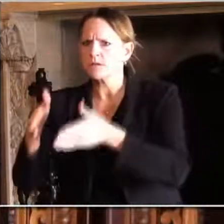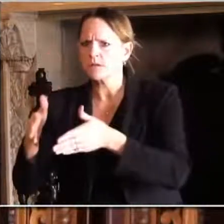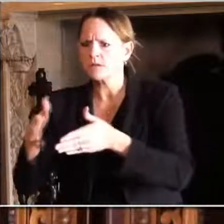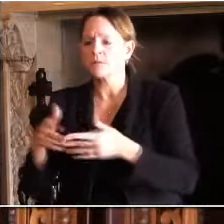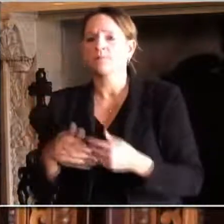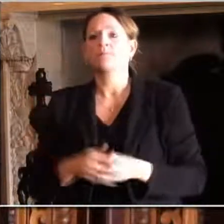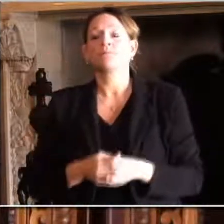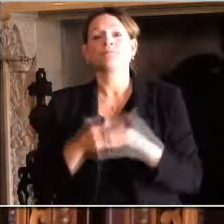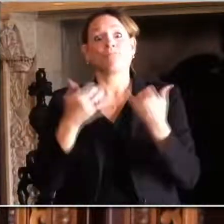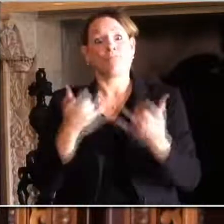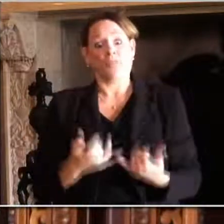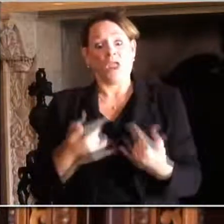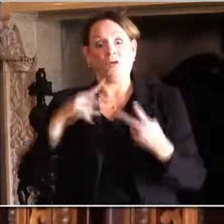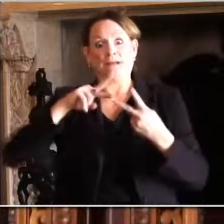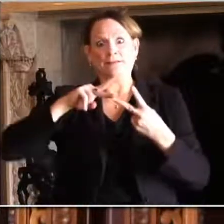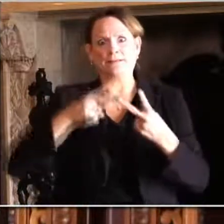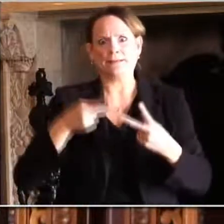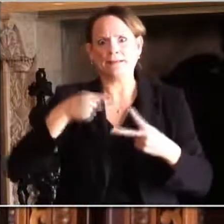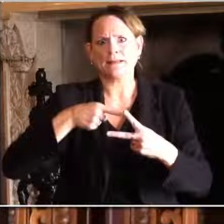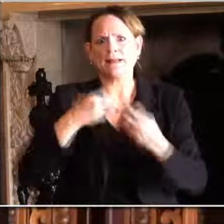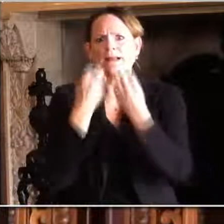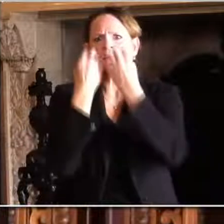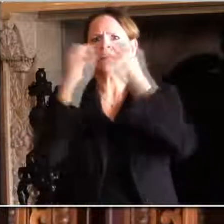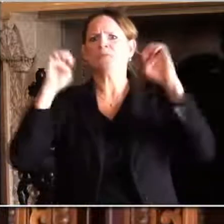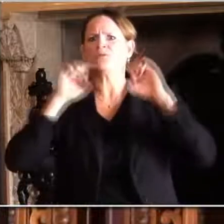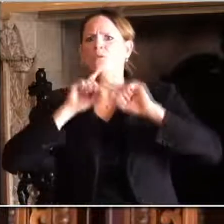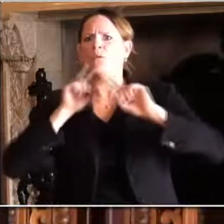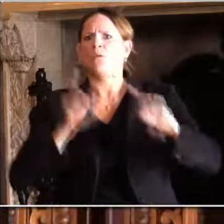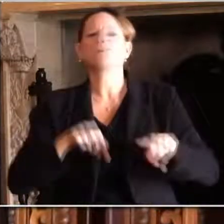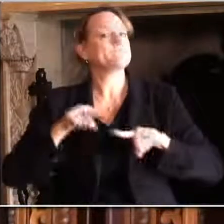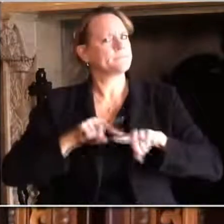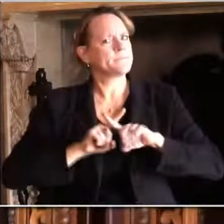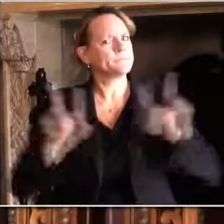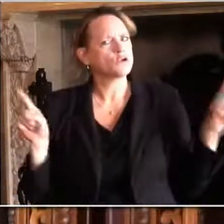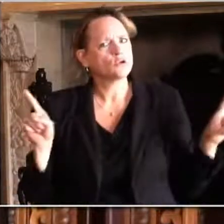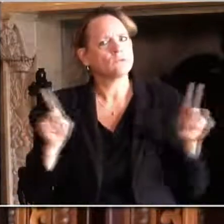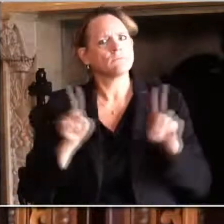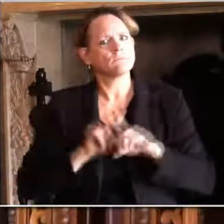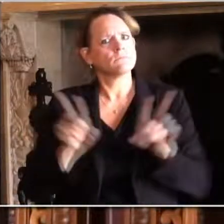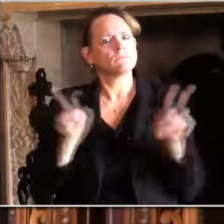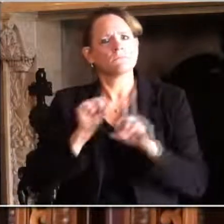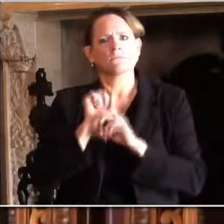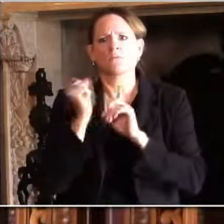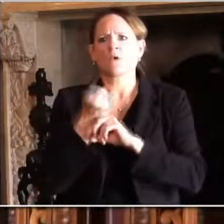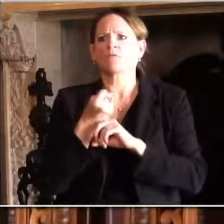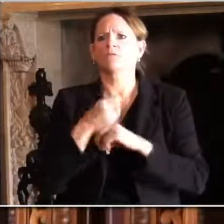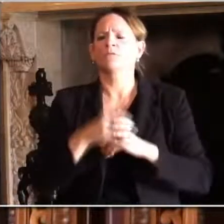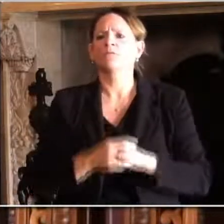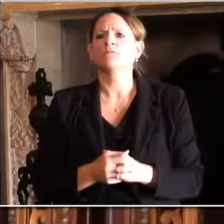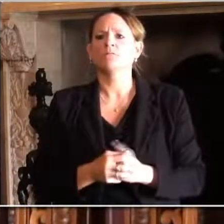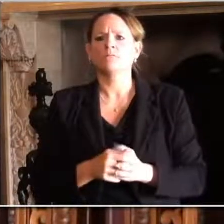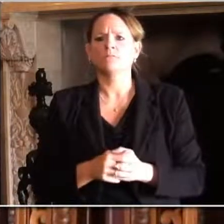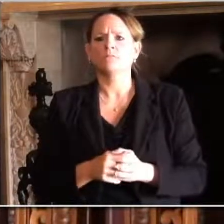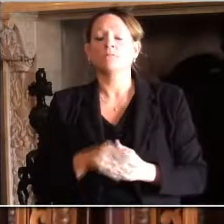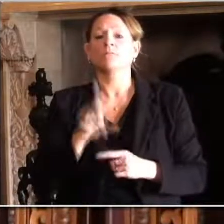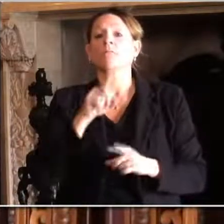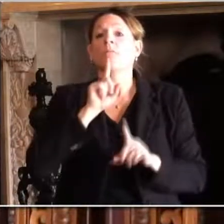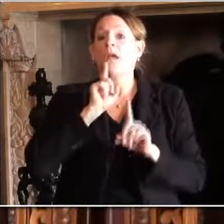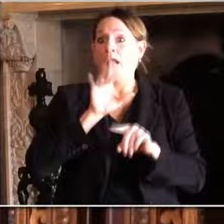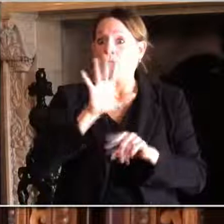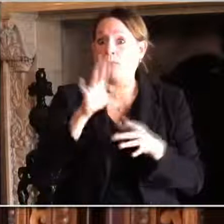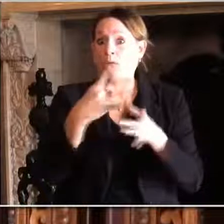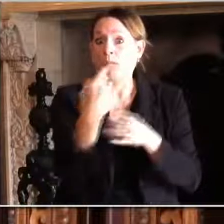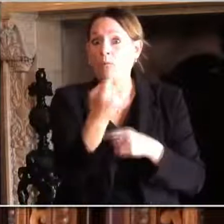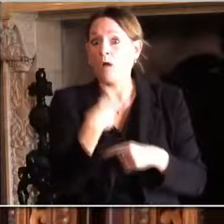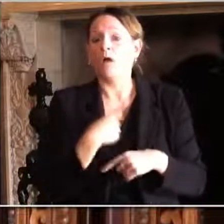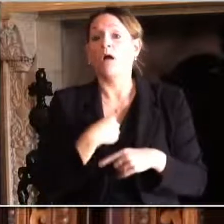it's dealing with it's a very different situation. And to answer the second part of your question, Mitchell, the reason why it